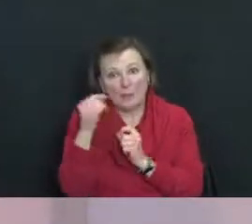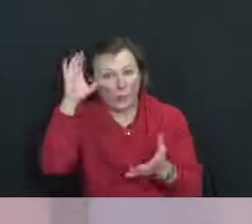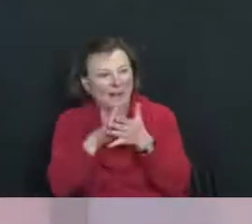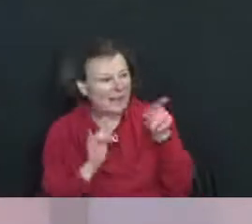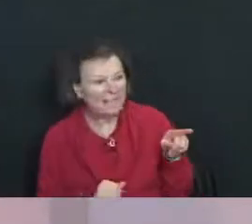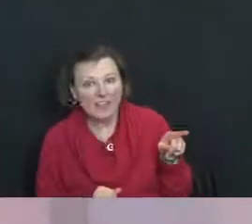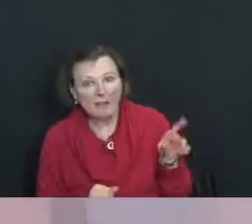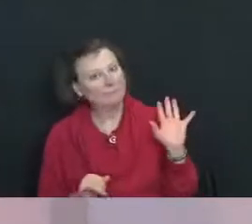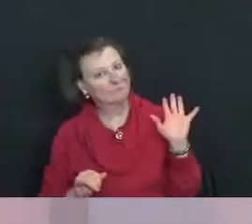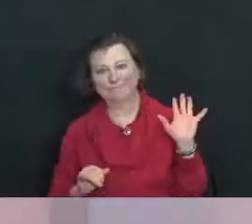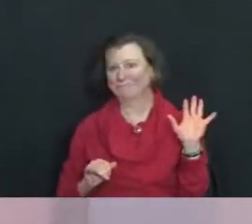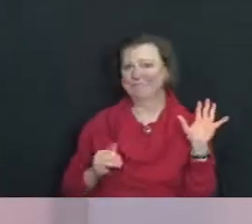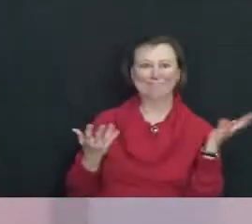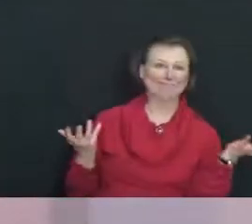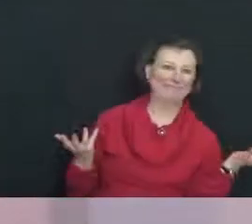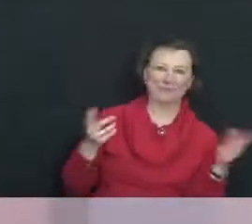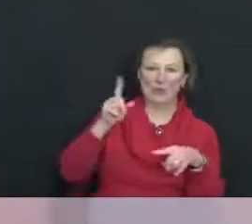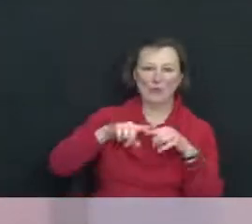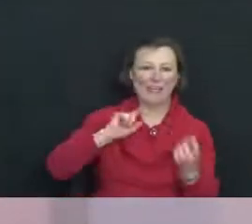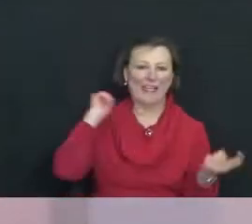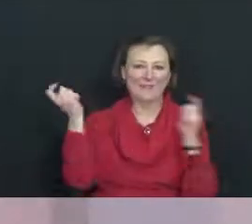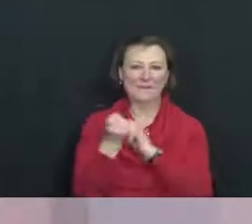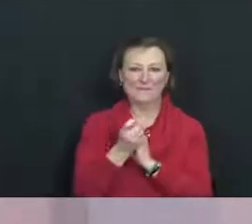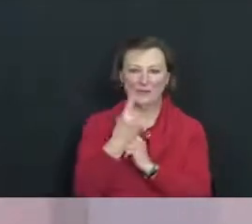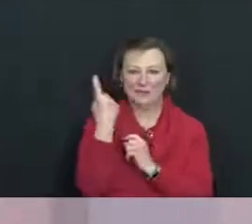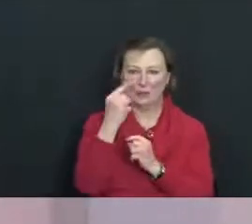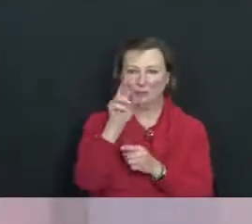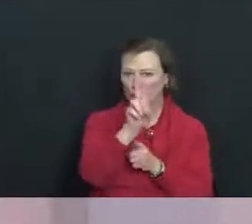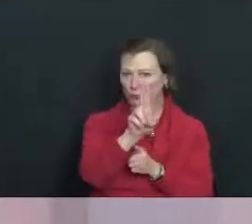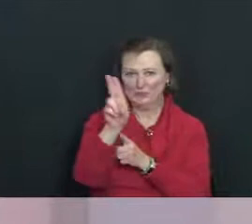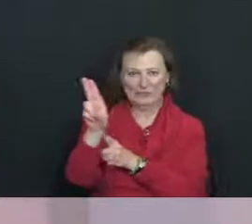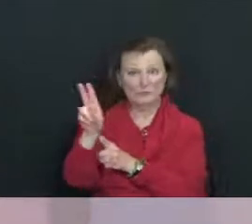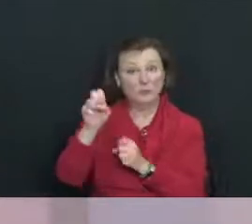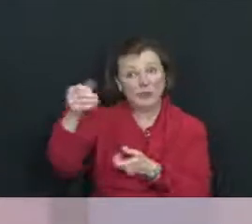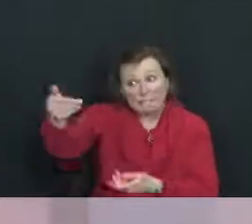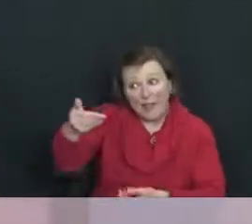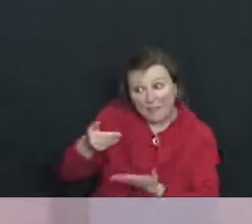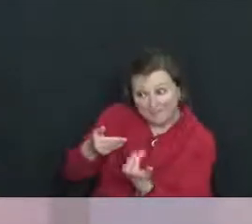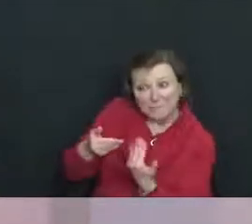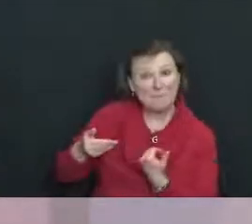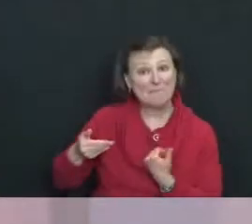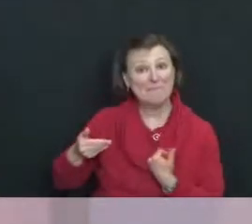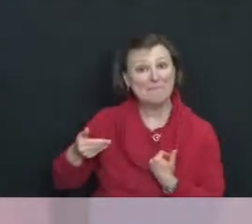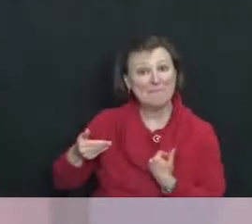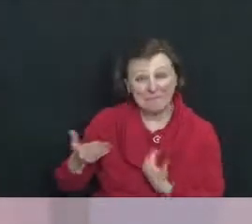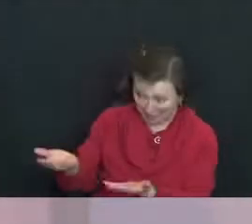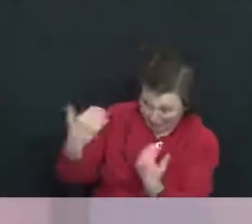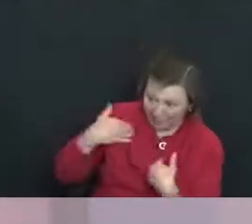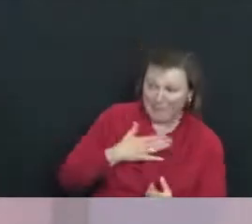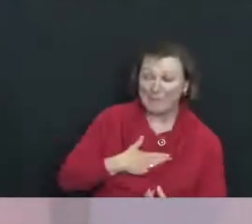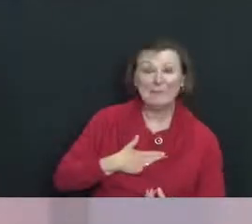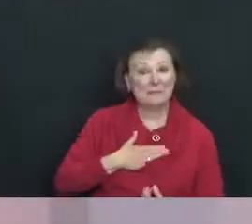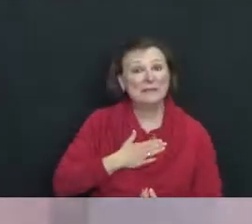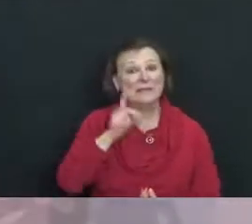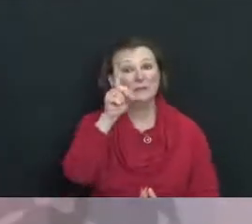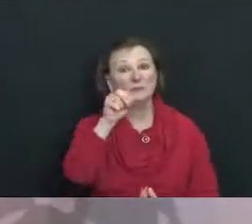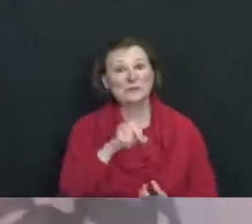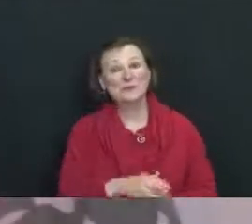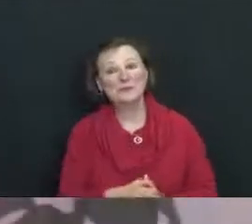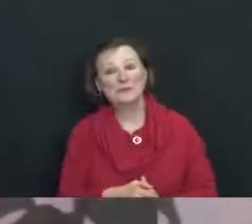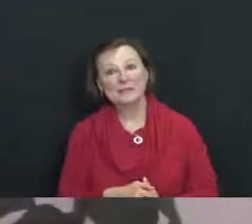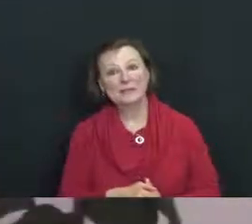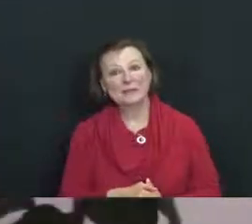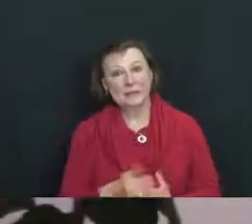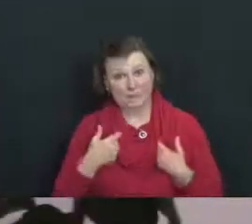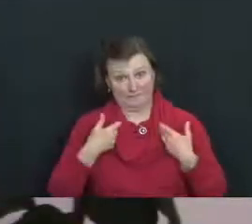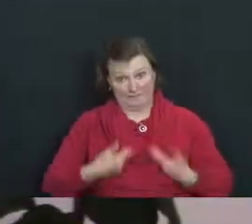can't convert somebody to Unitarian Universalism, really. You can invite them, and please do. Personally,